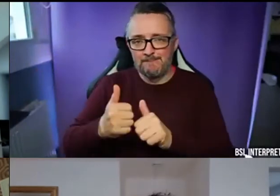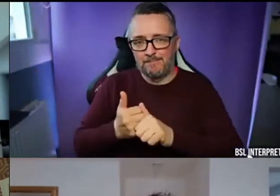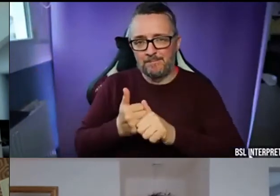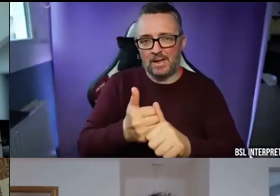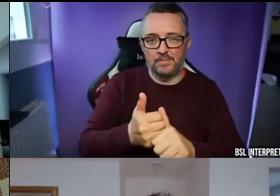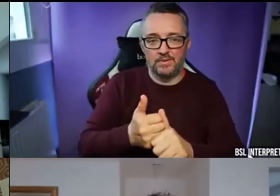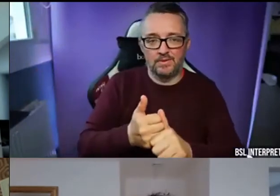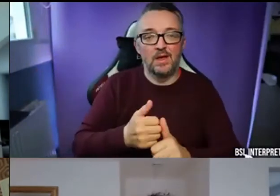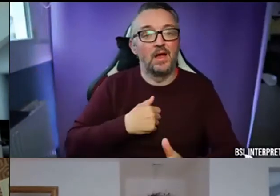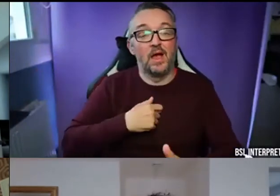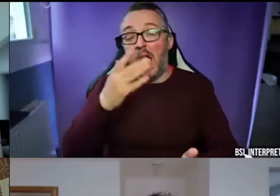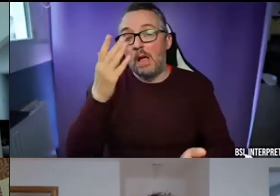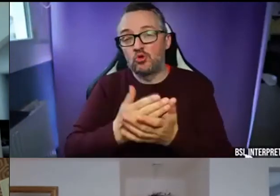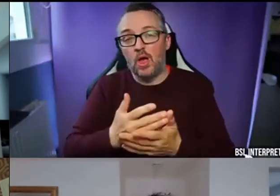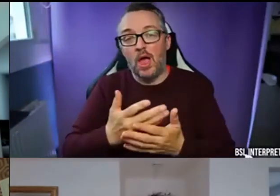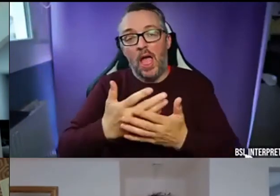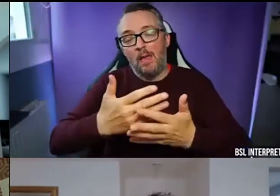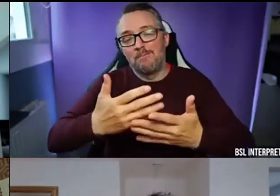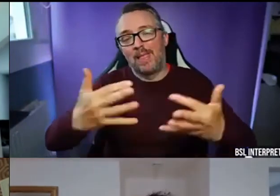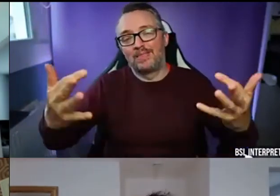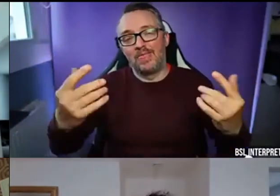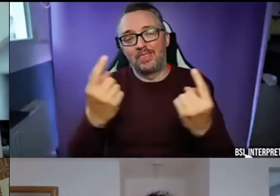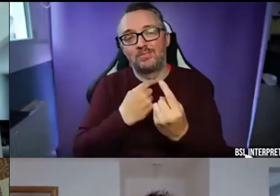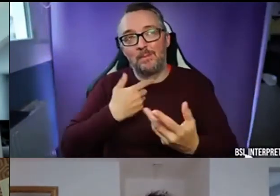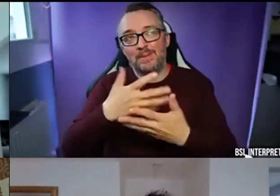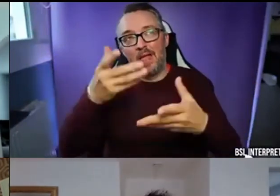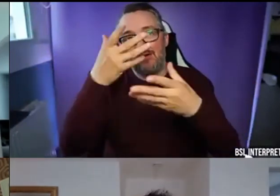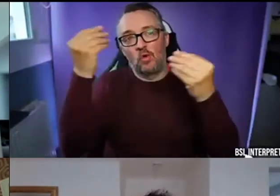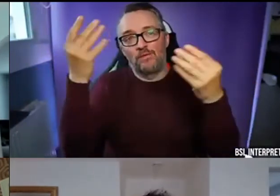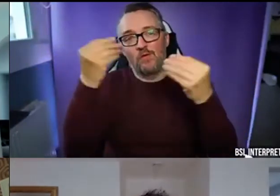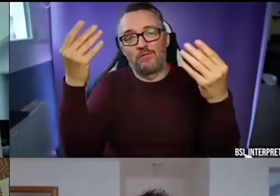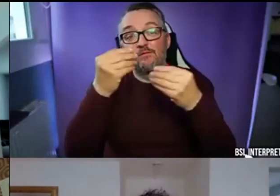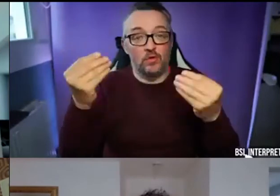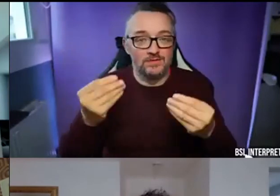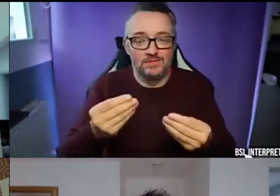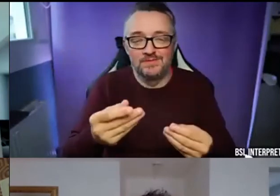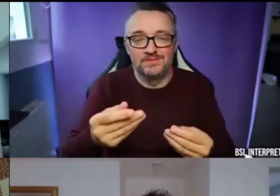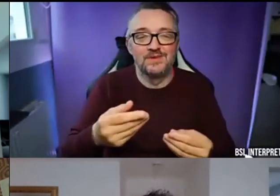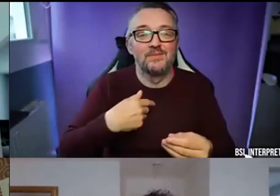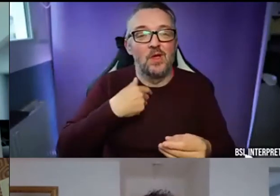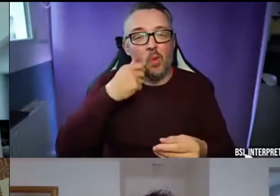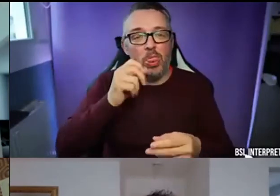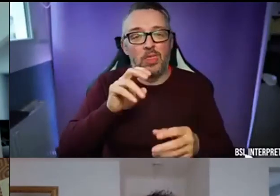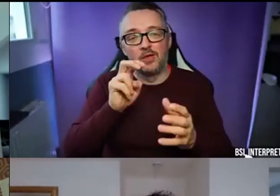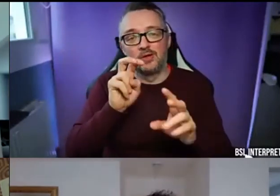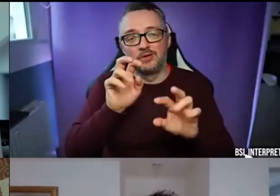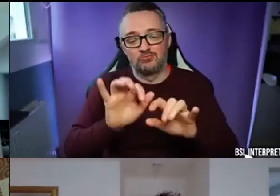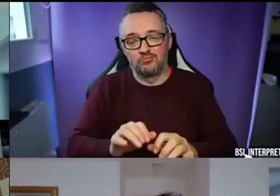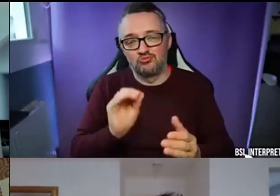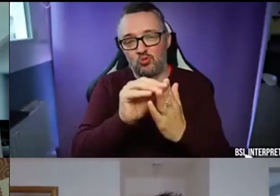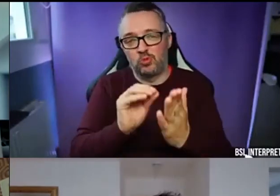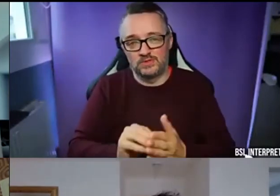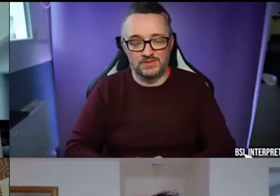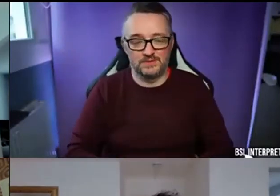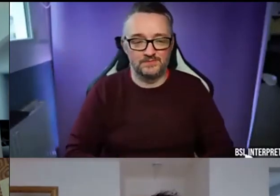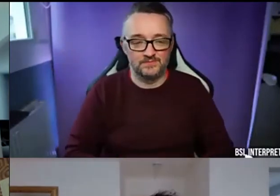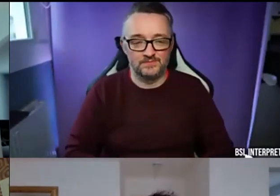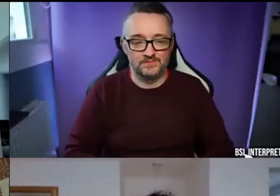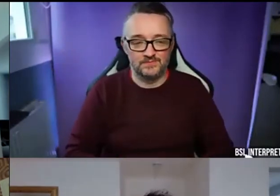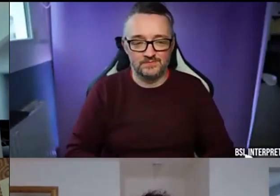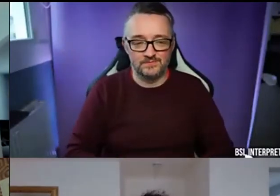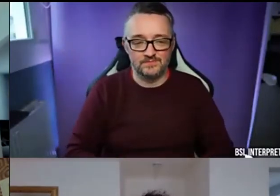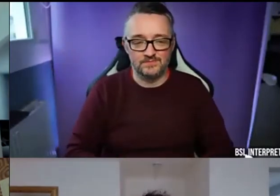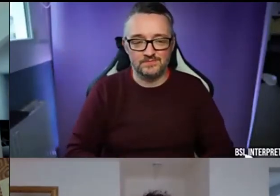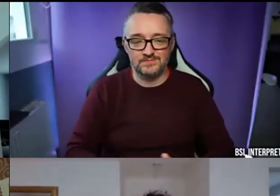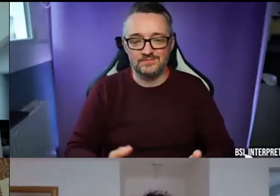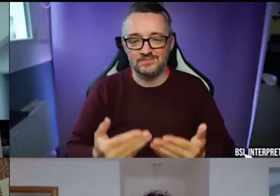forgotten a heap of things and people will call me up on it, but I'll put some more of these in the notes. Thank you, Hussein. It sounds like your group